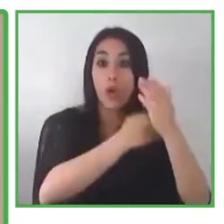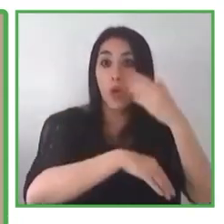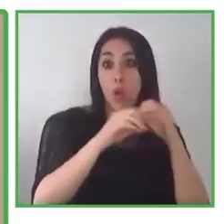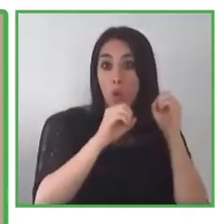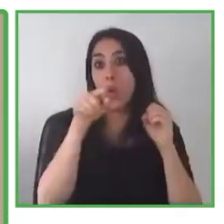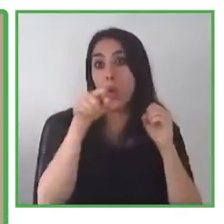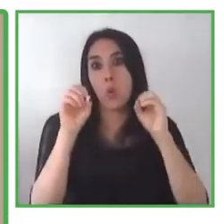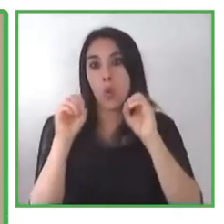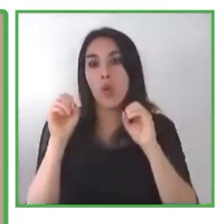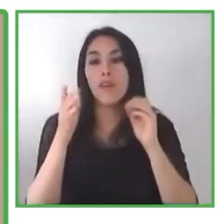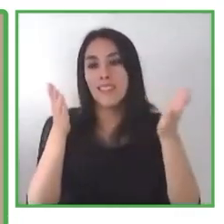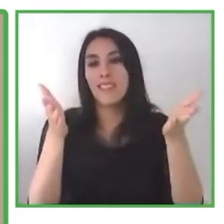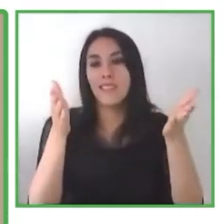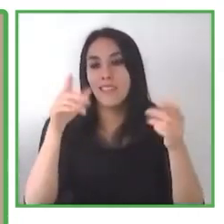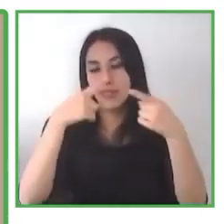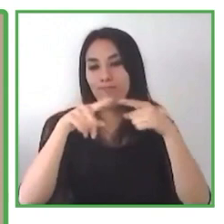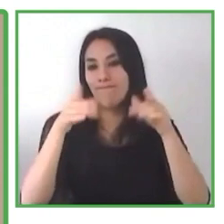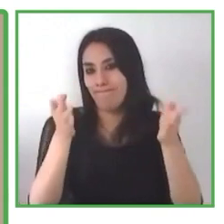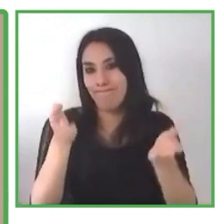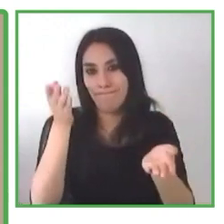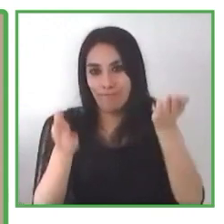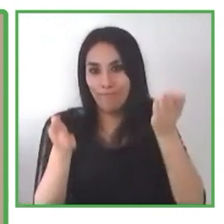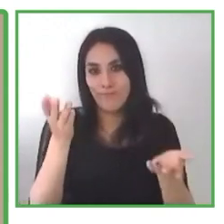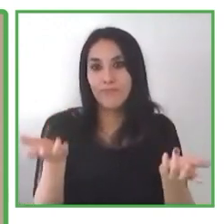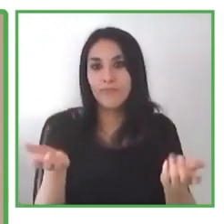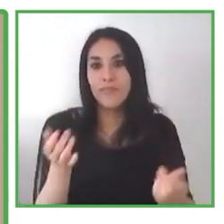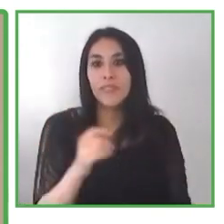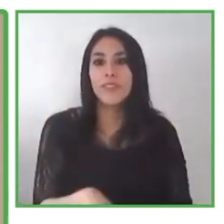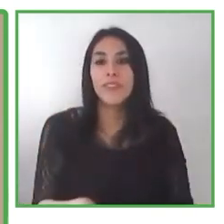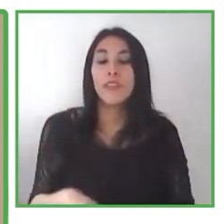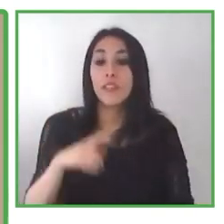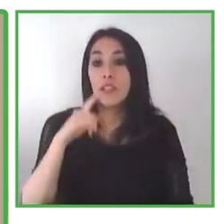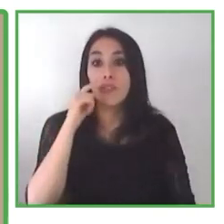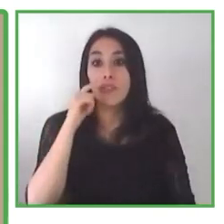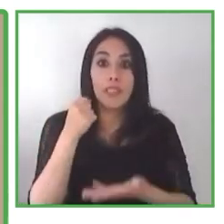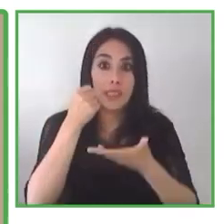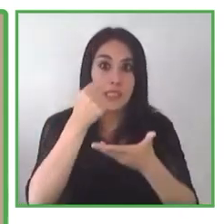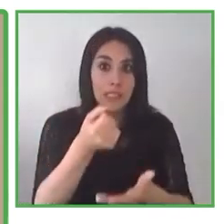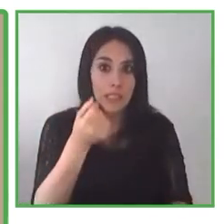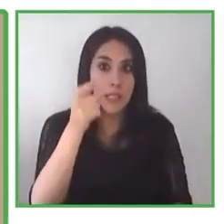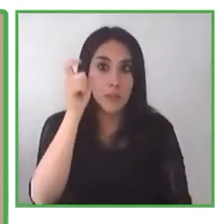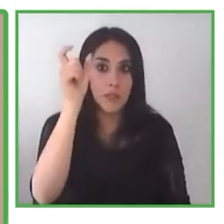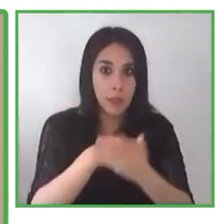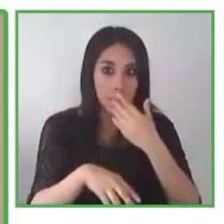for people with disabilities. Some financial programs also support people so people with